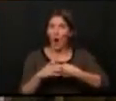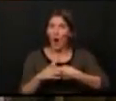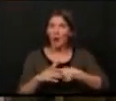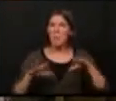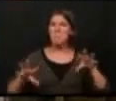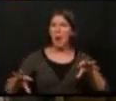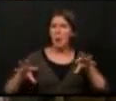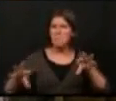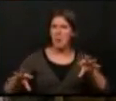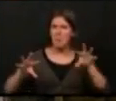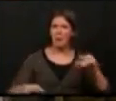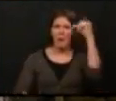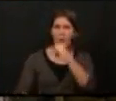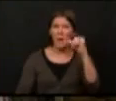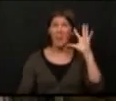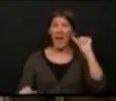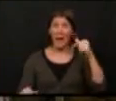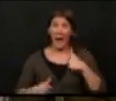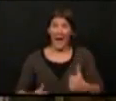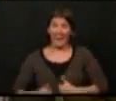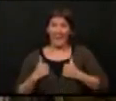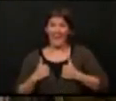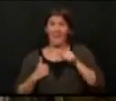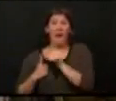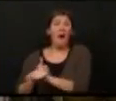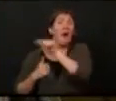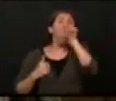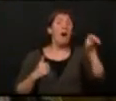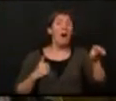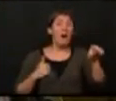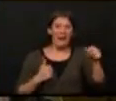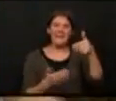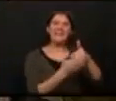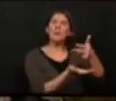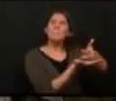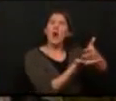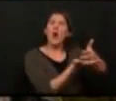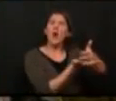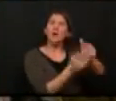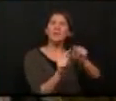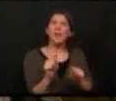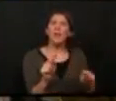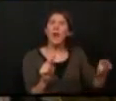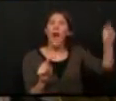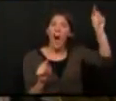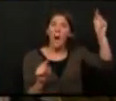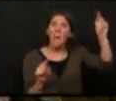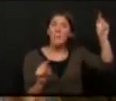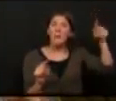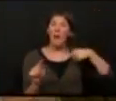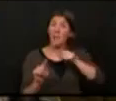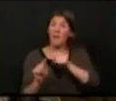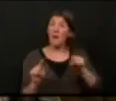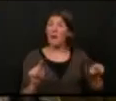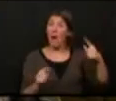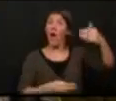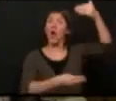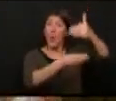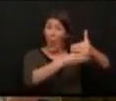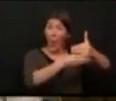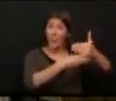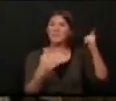becomes extremely loud. I live over towards Harmony Lot and two floors up with my windows